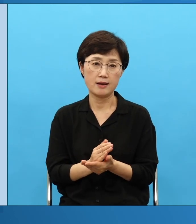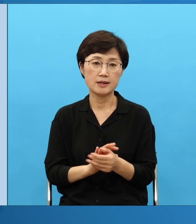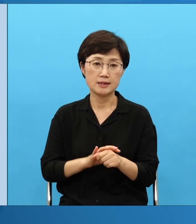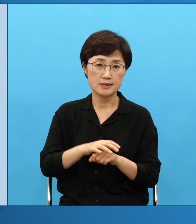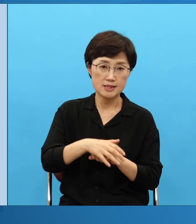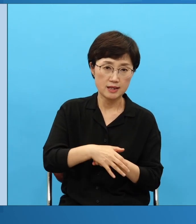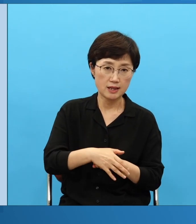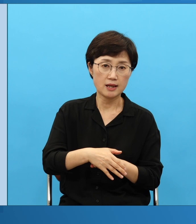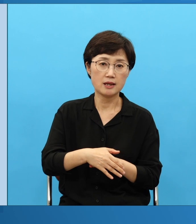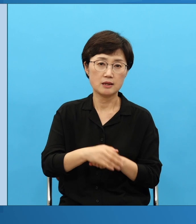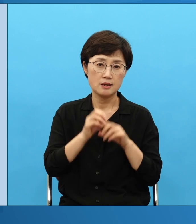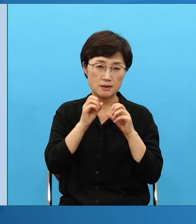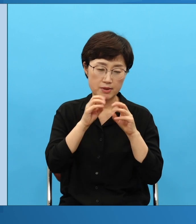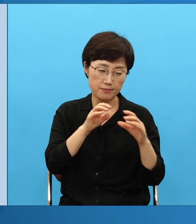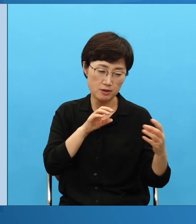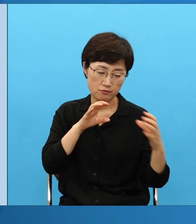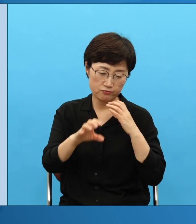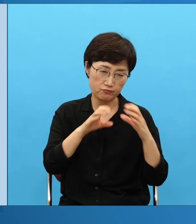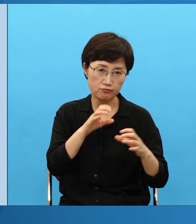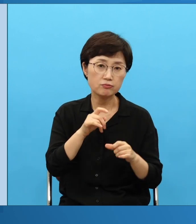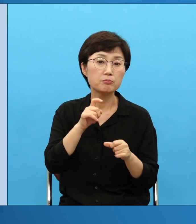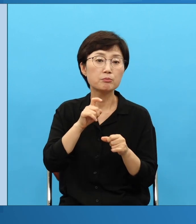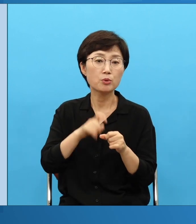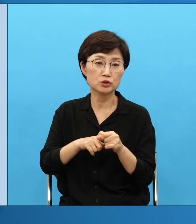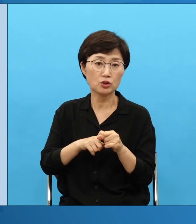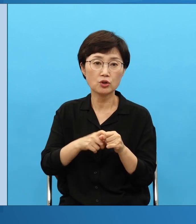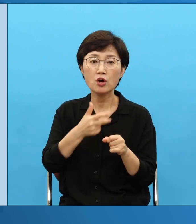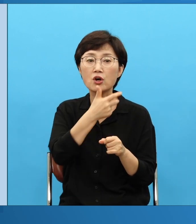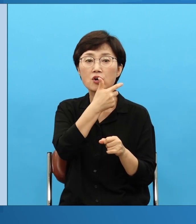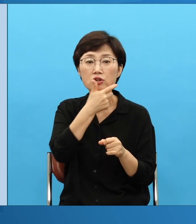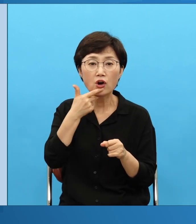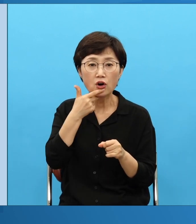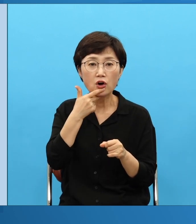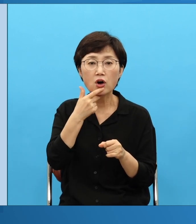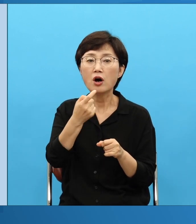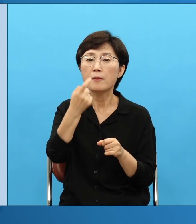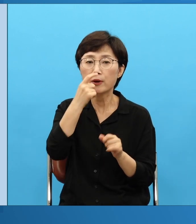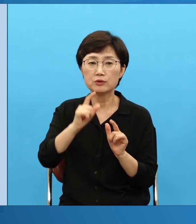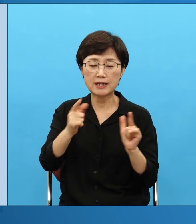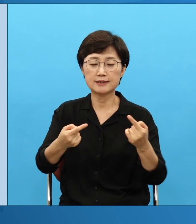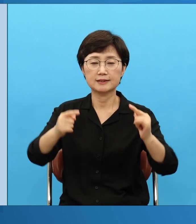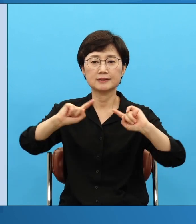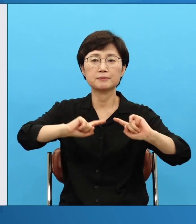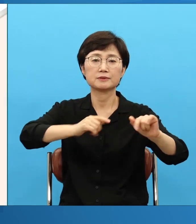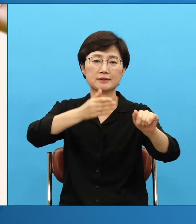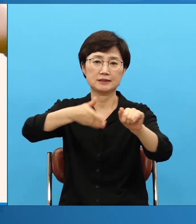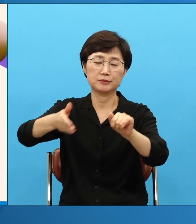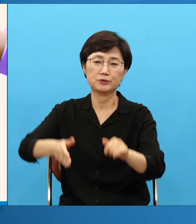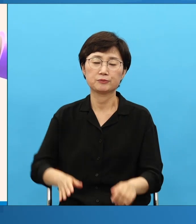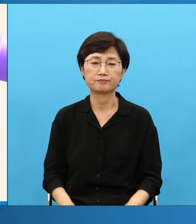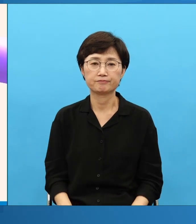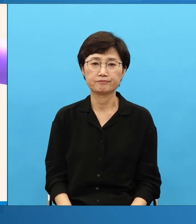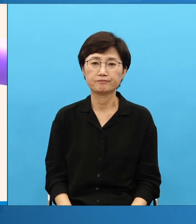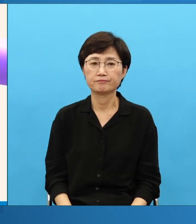raise the English partisan that'll become the antenna which communicates with the 237 nations and 5,000 tribes.